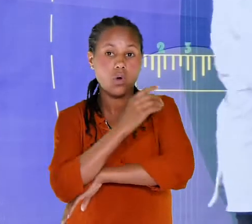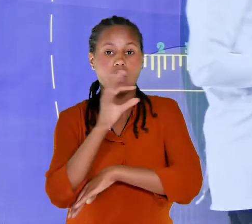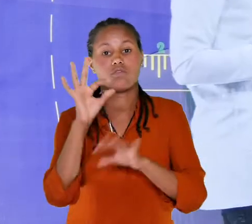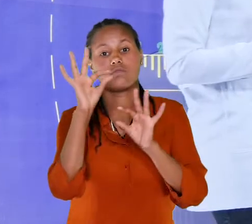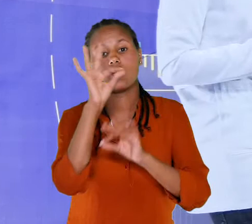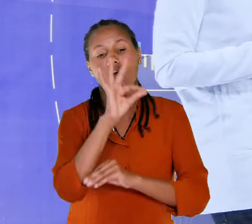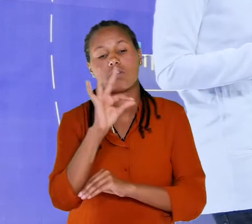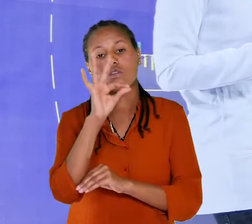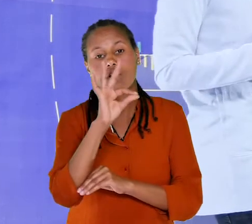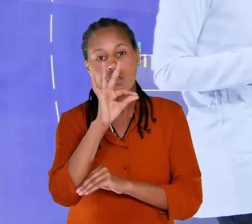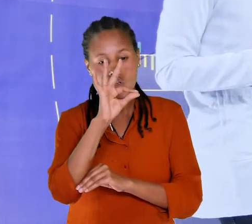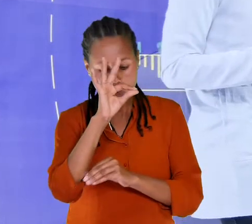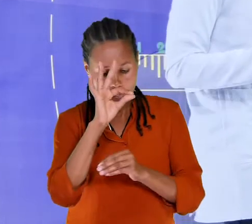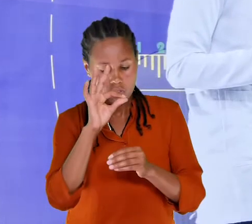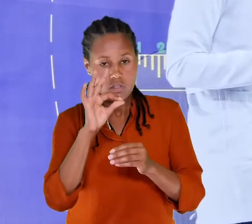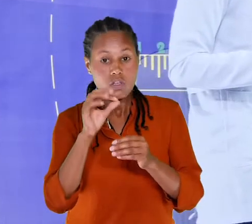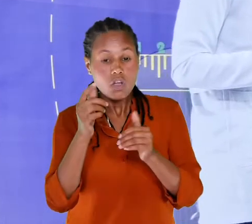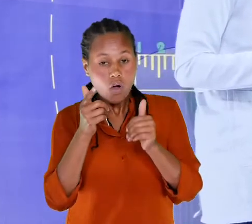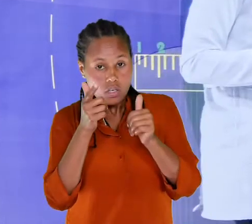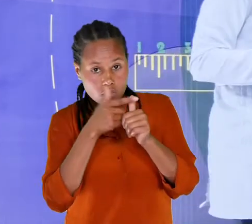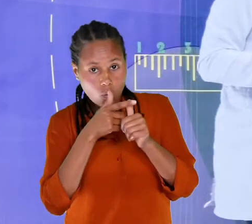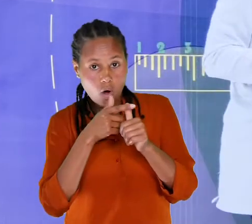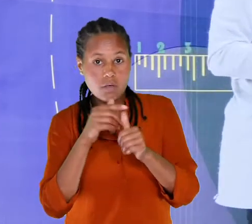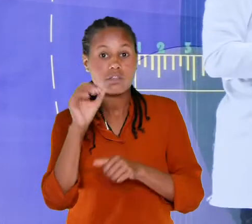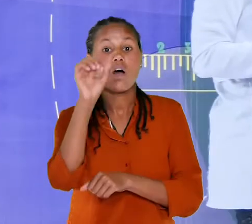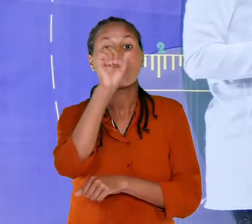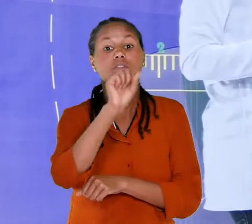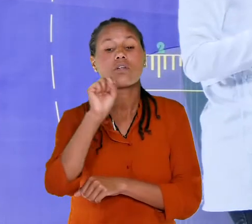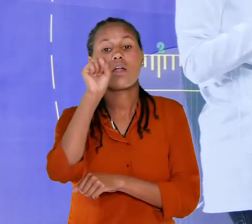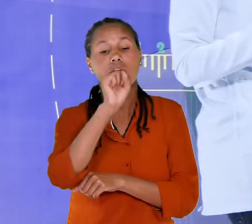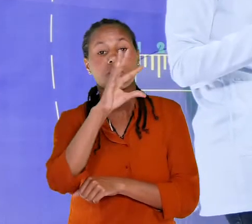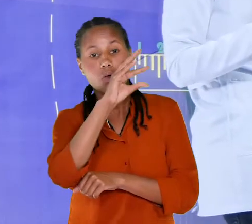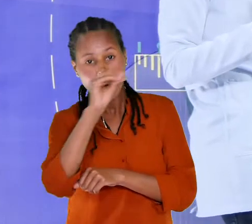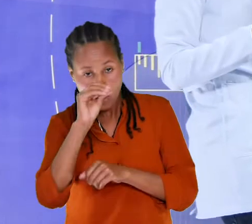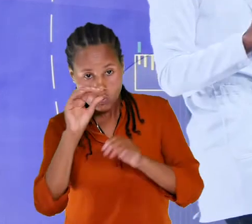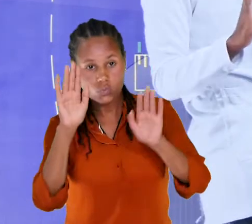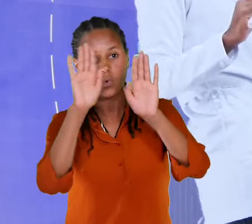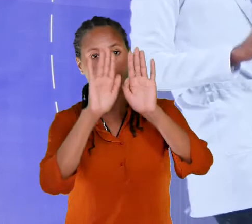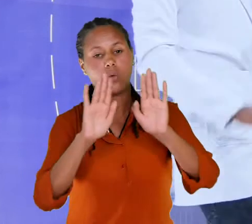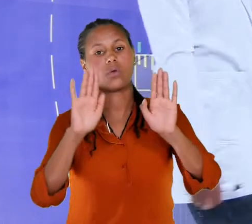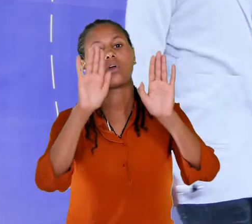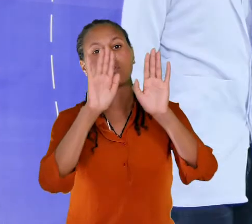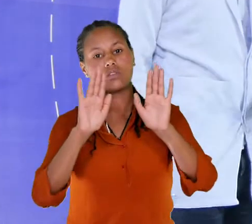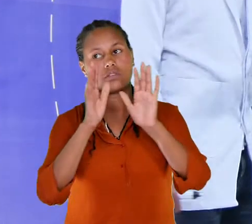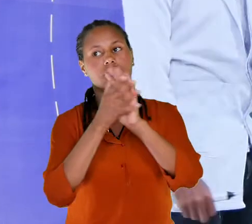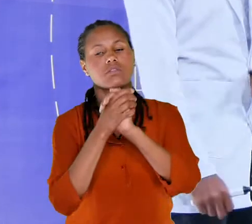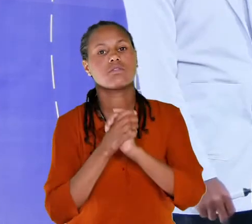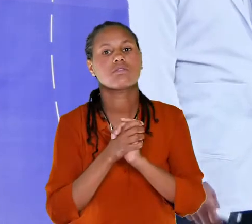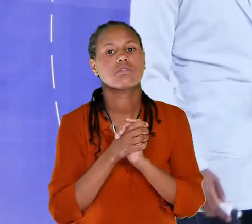Next comes Saturday and Sunday. They are weekends.